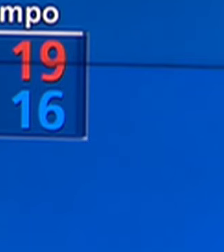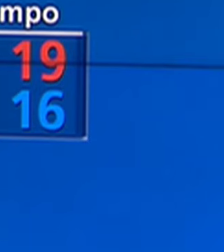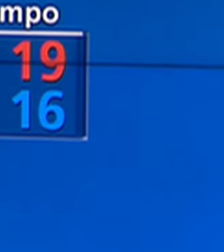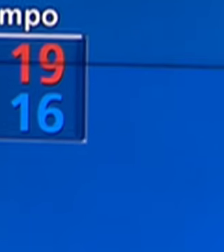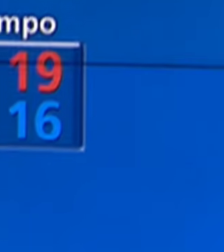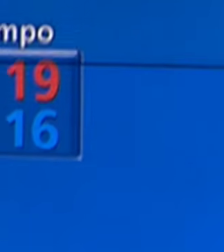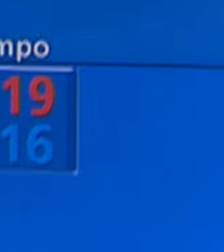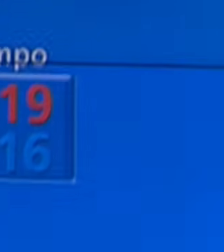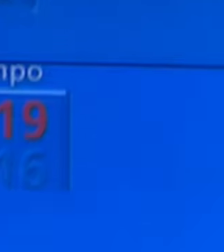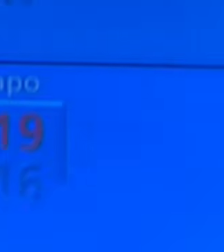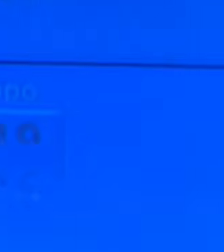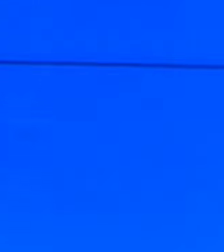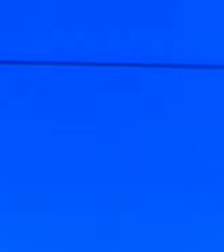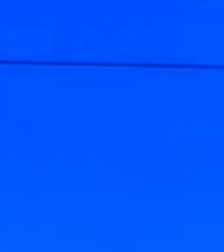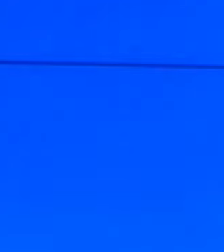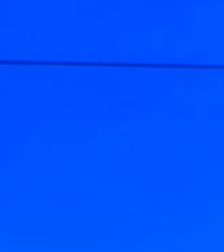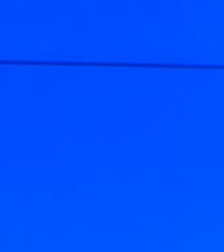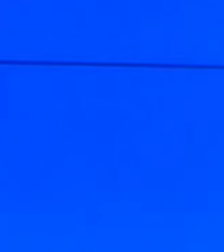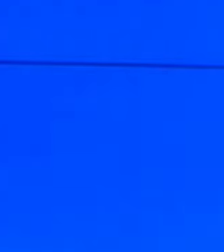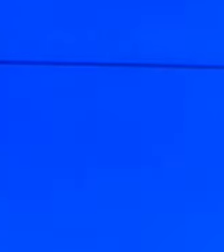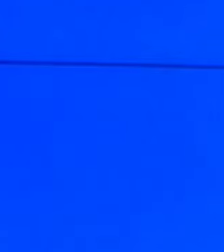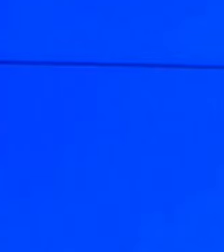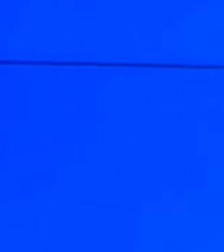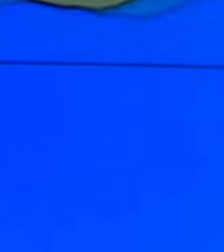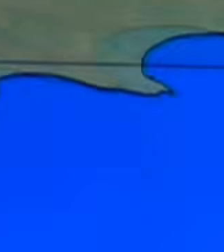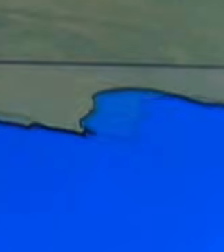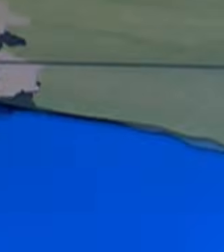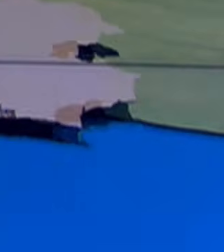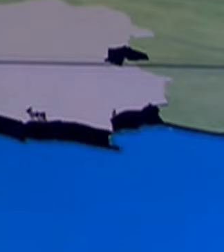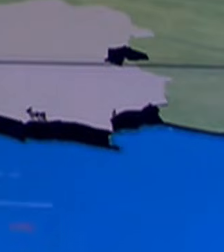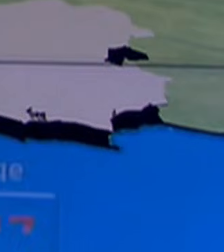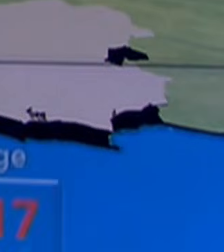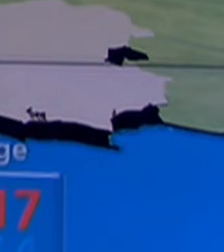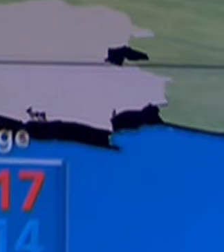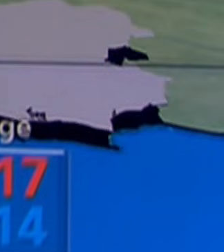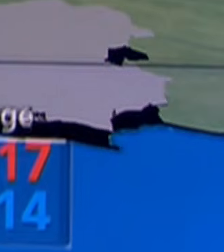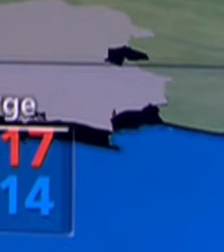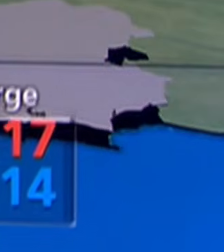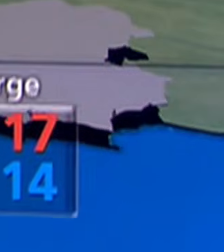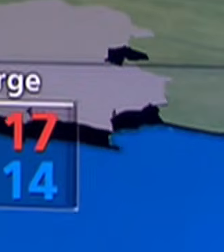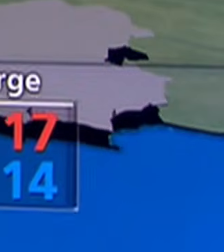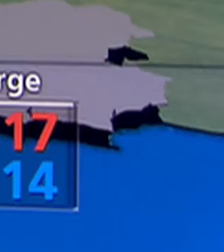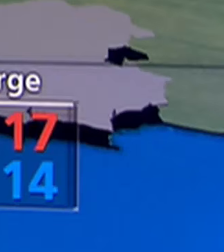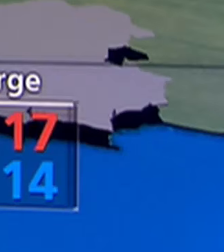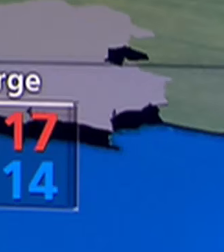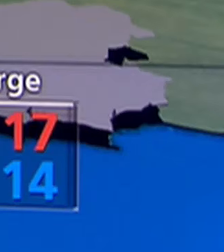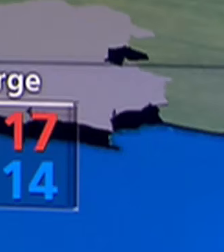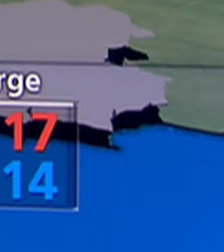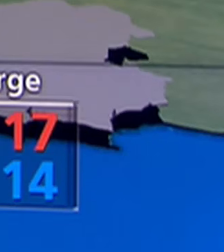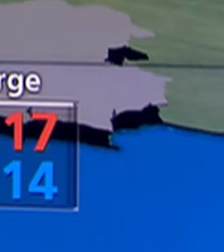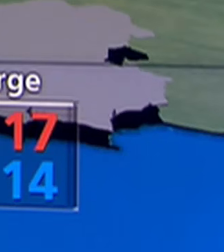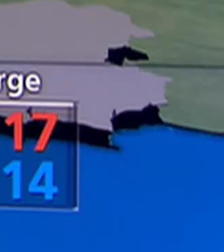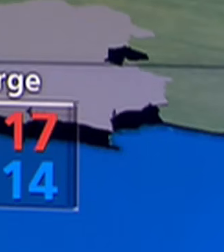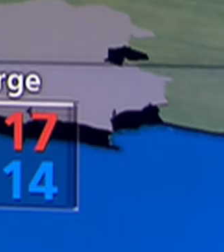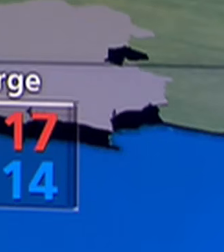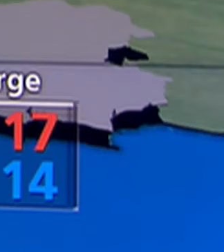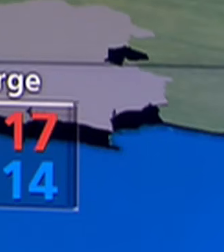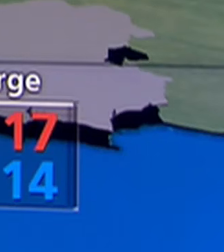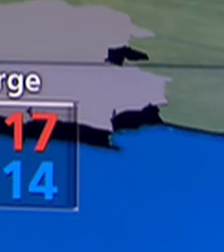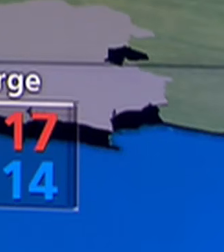ofela re shebile hona ka hare ho mthata le teng ho tla hlo ba teng hona ha isa le re khati di fitla fela ho mashome a mabedi ka ofela boholo ba Langsback sentse ke sebela